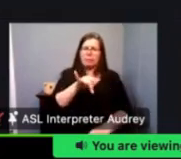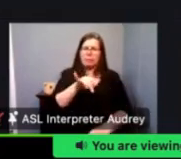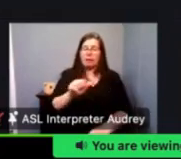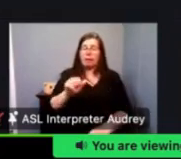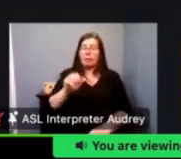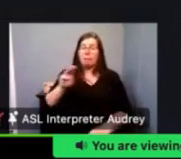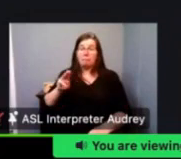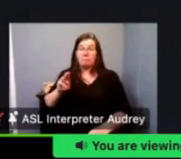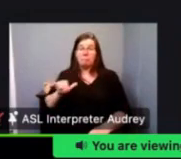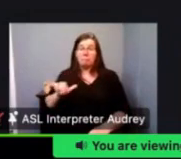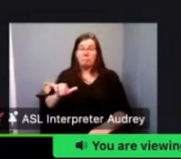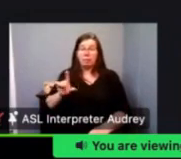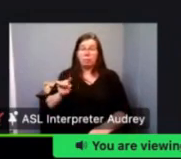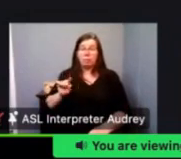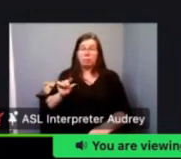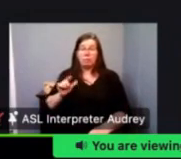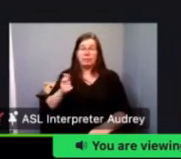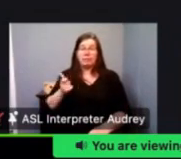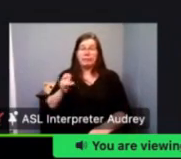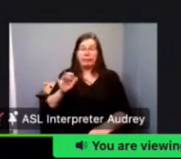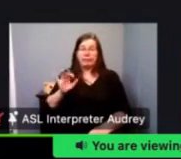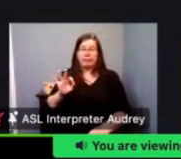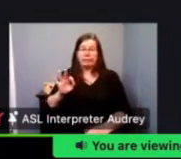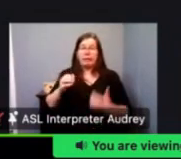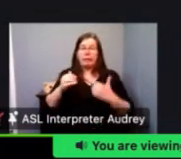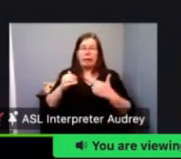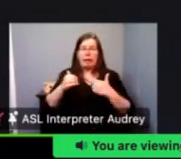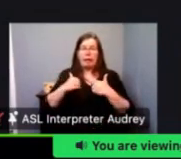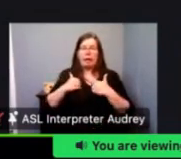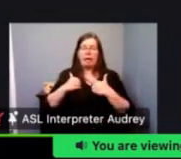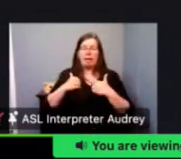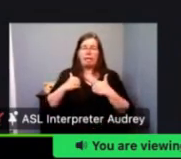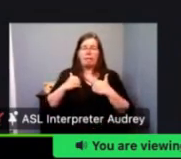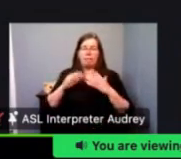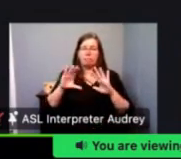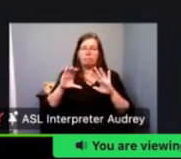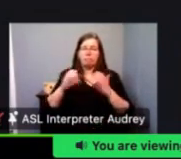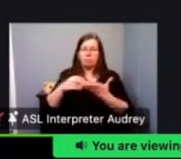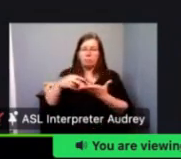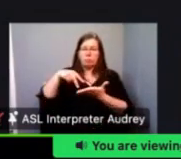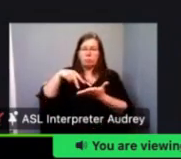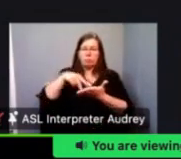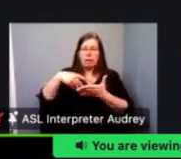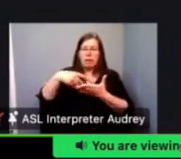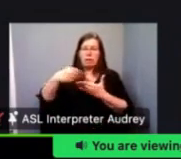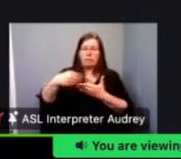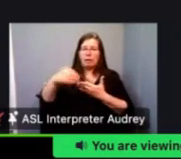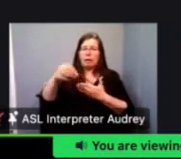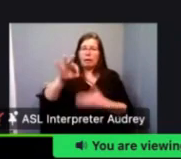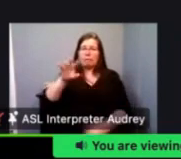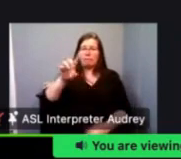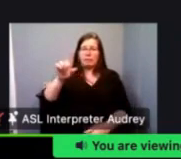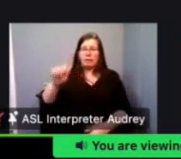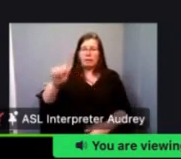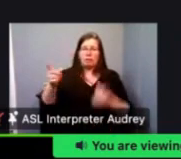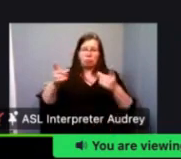In May 2018, activists from the disability rights organization ADAPT camped outside of FDA Director